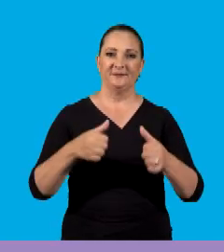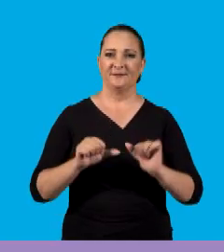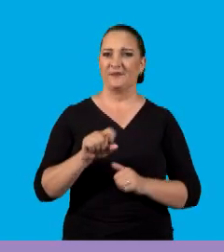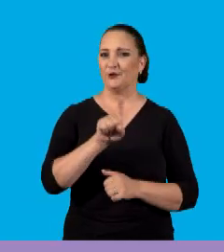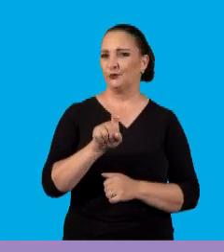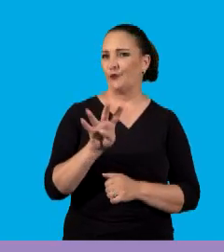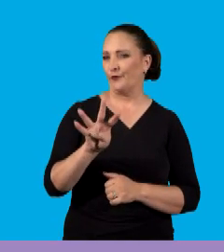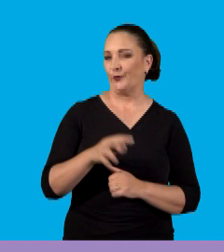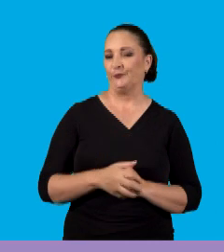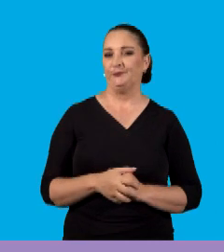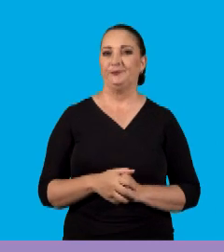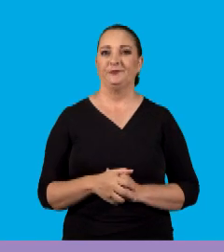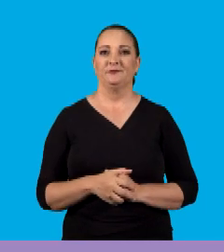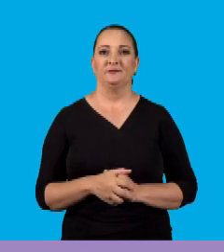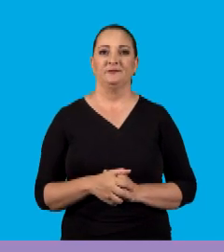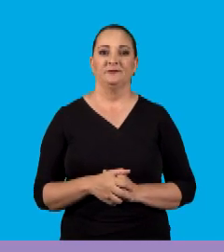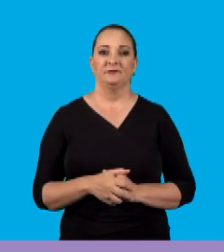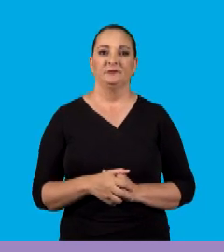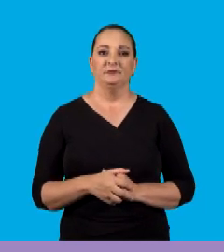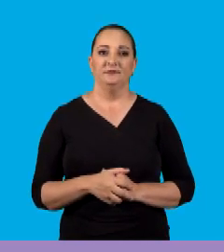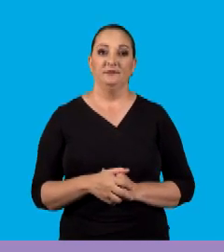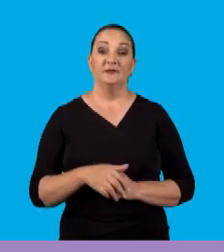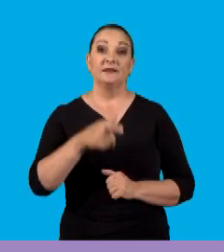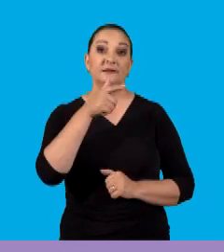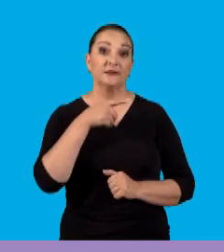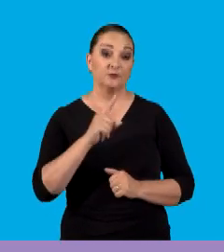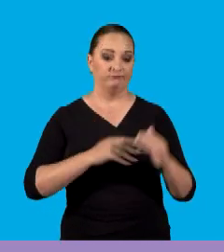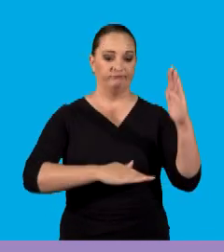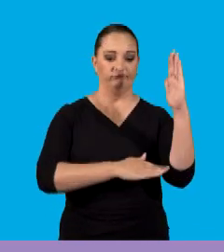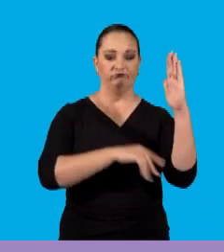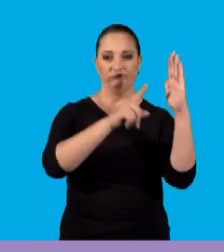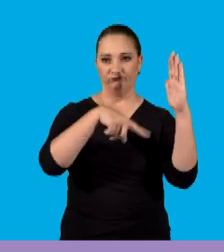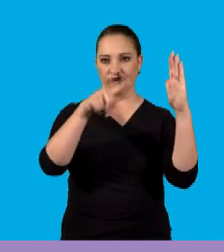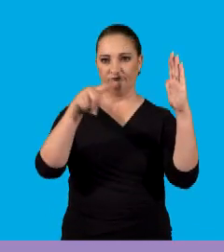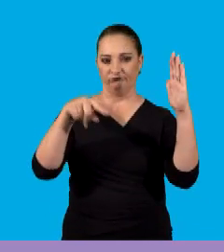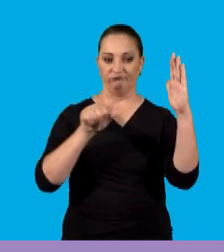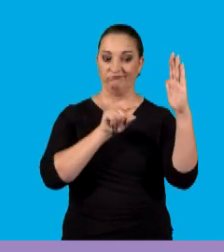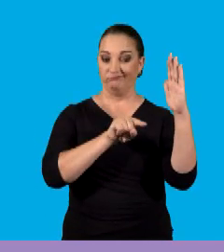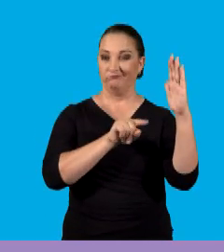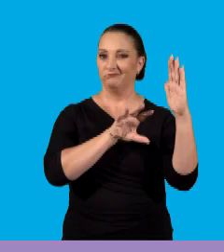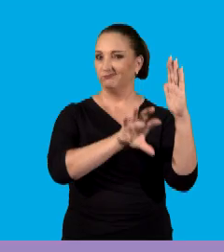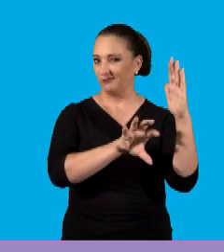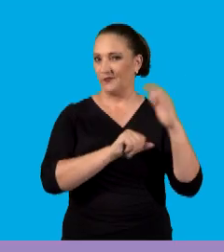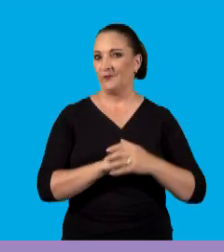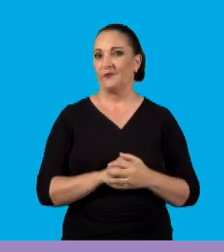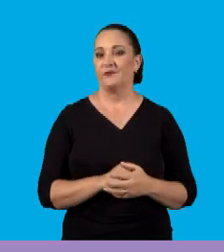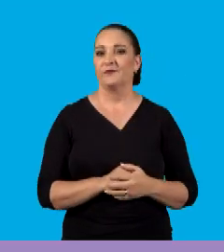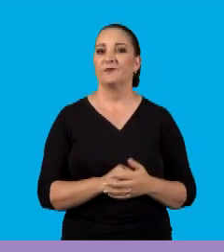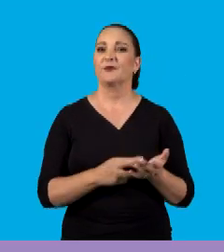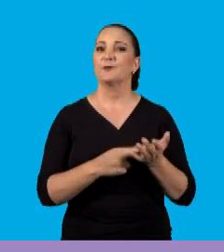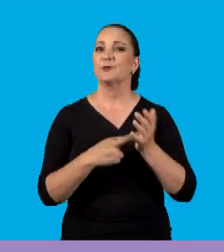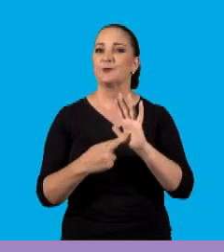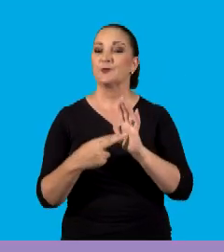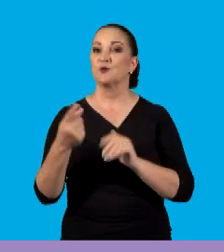our fourth question. Now, our fourth question there says, the graph below or alongside represents